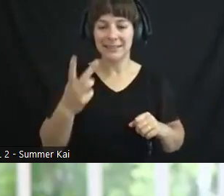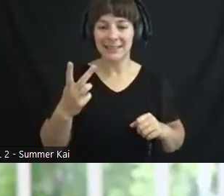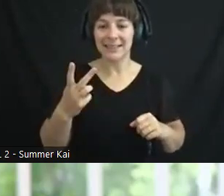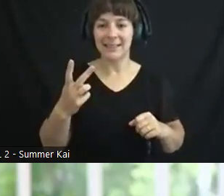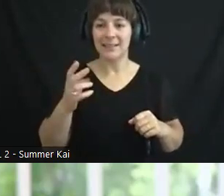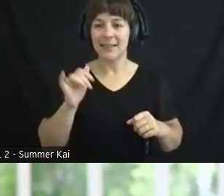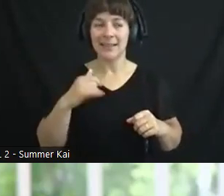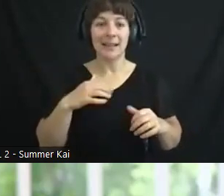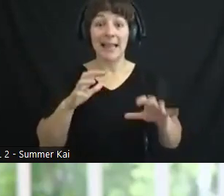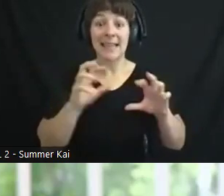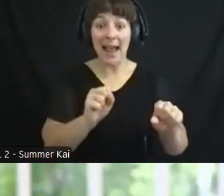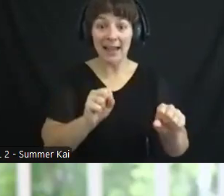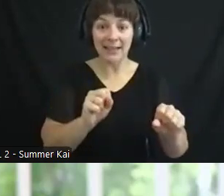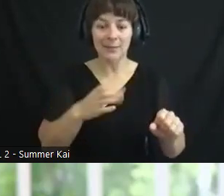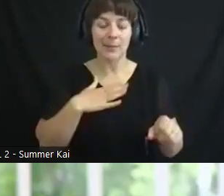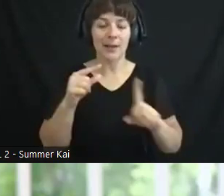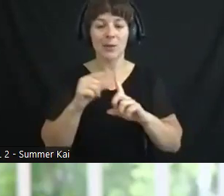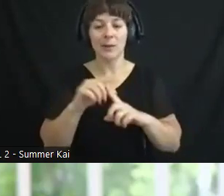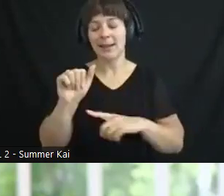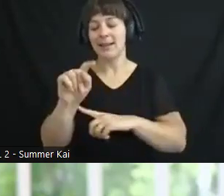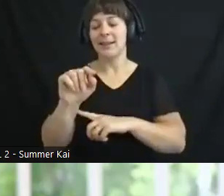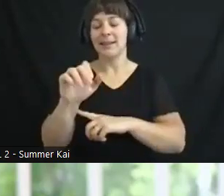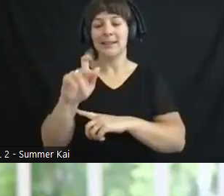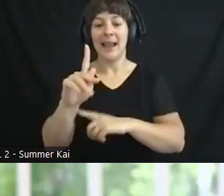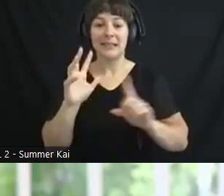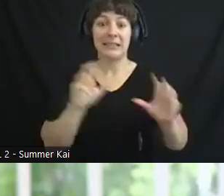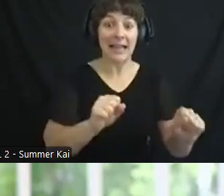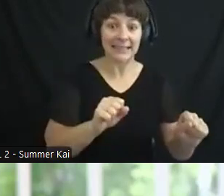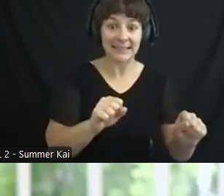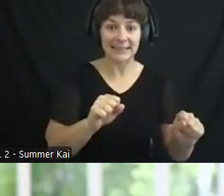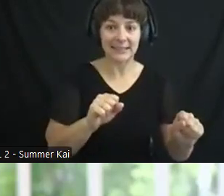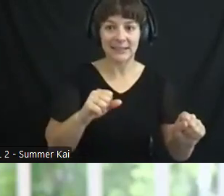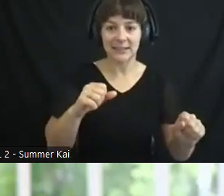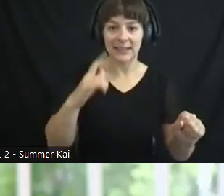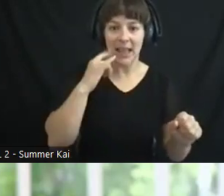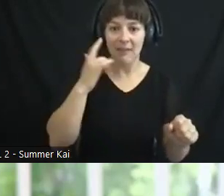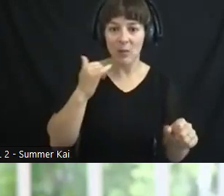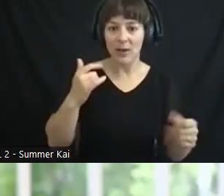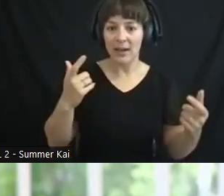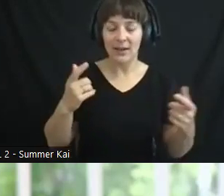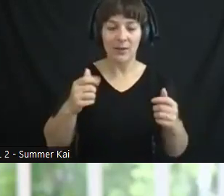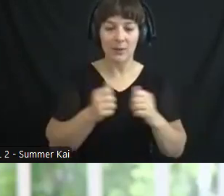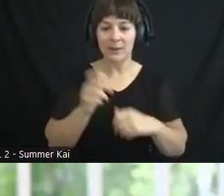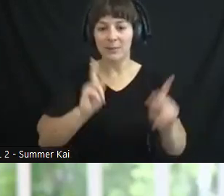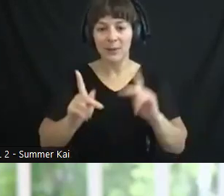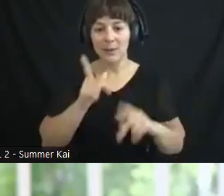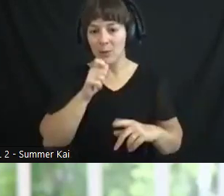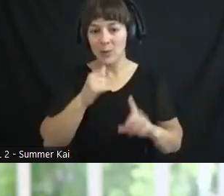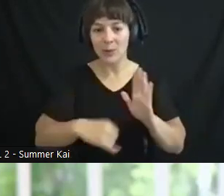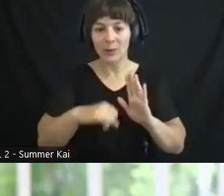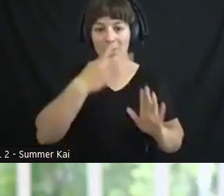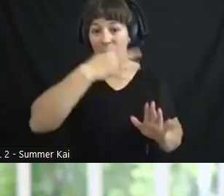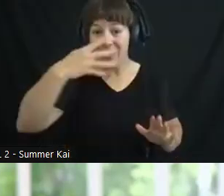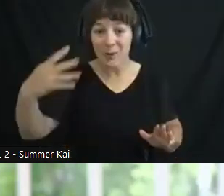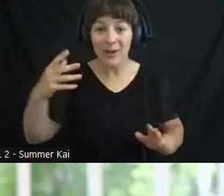attack, I feel like that's my word, in California on folks who are immigrants and folks